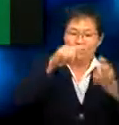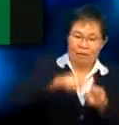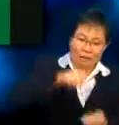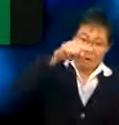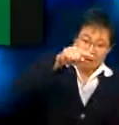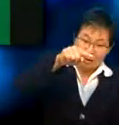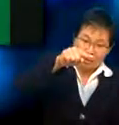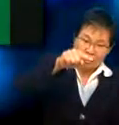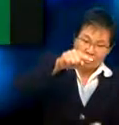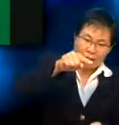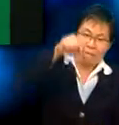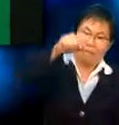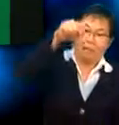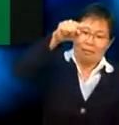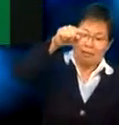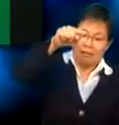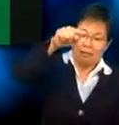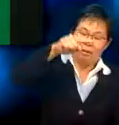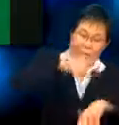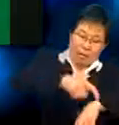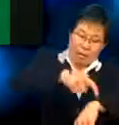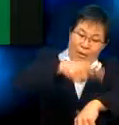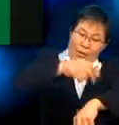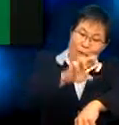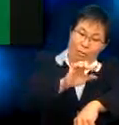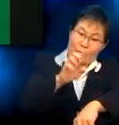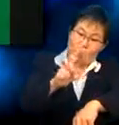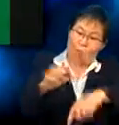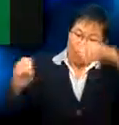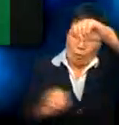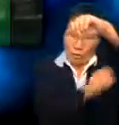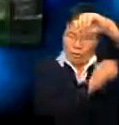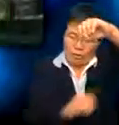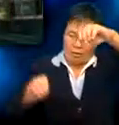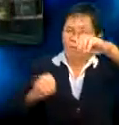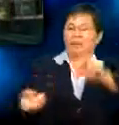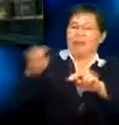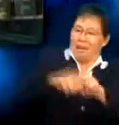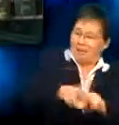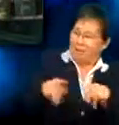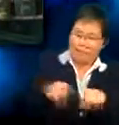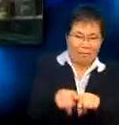is increased, the period of an oscillation also increases.